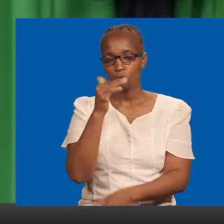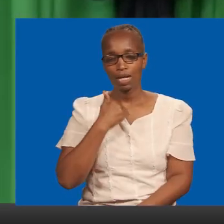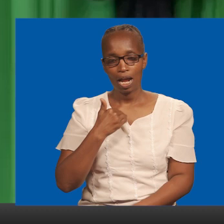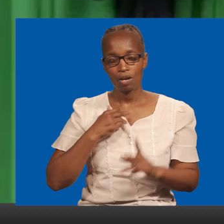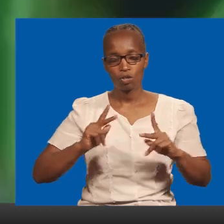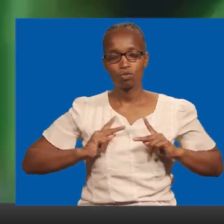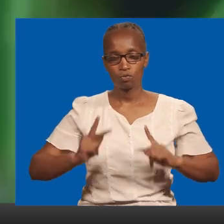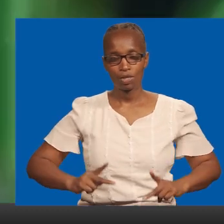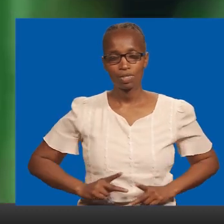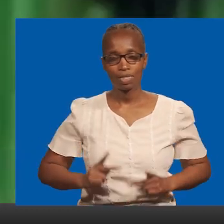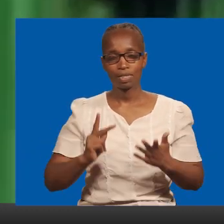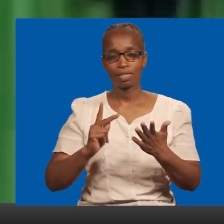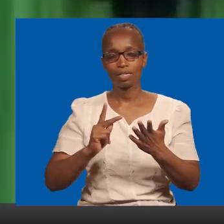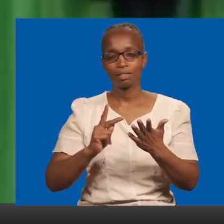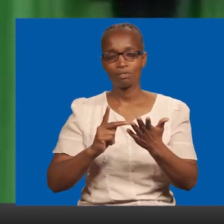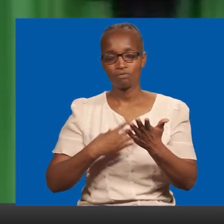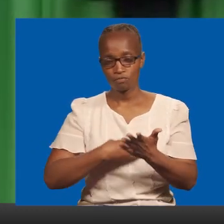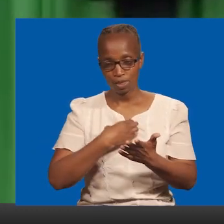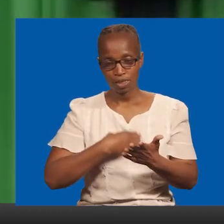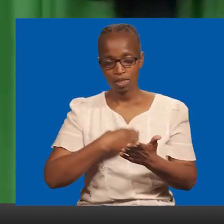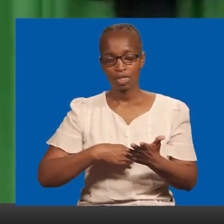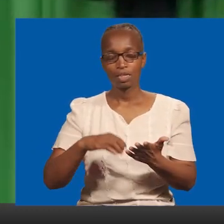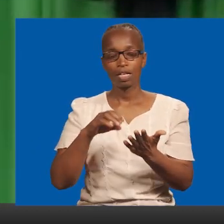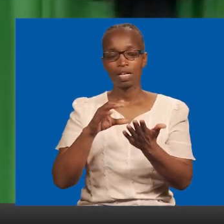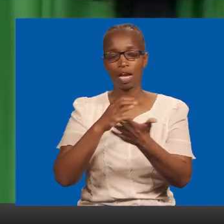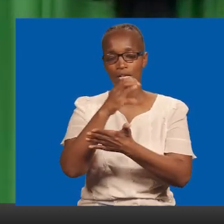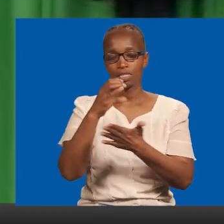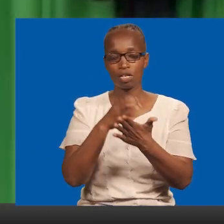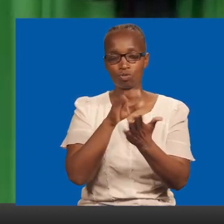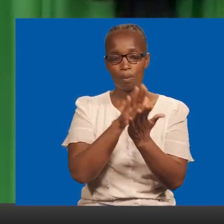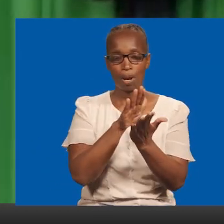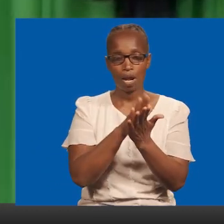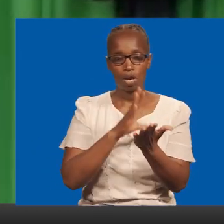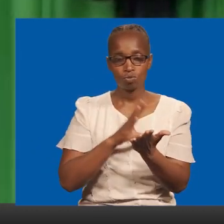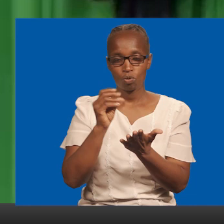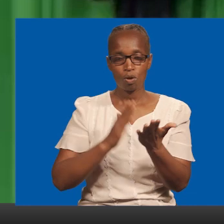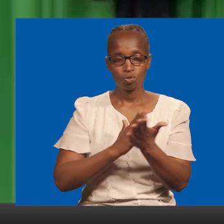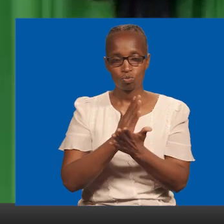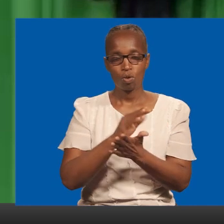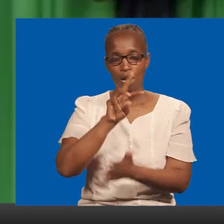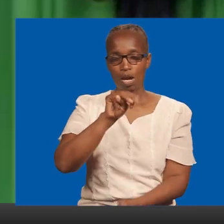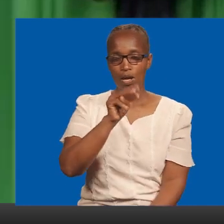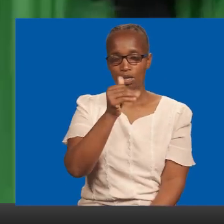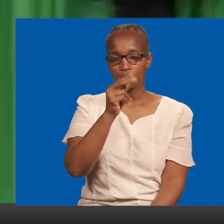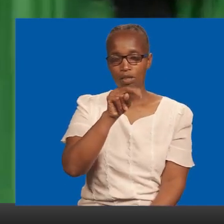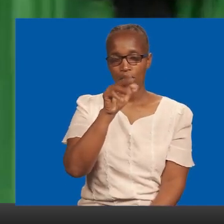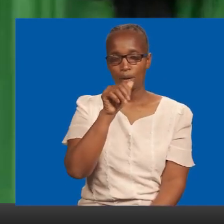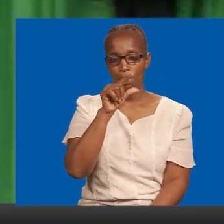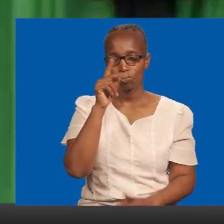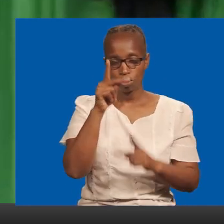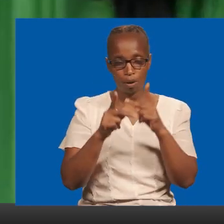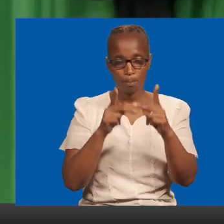visit central bank's head or branch offices to undergo the manual process of opening CSD